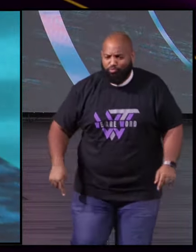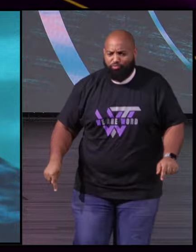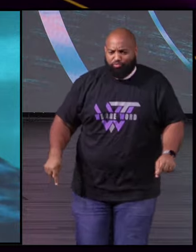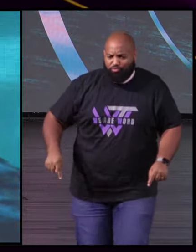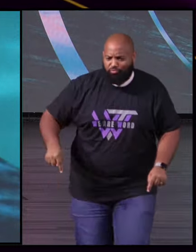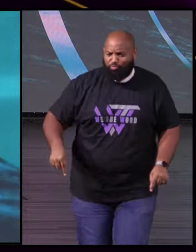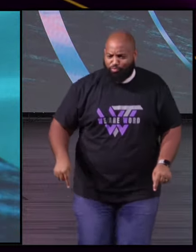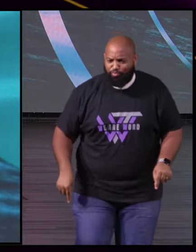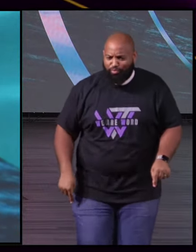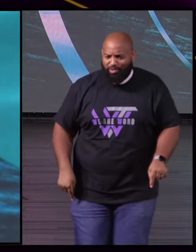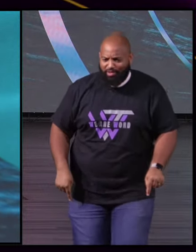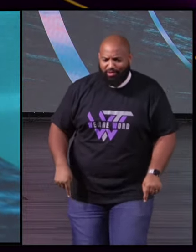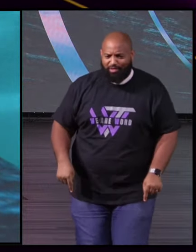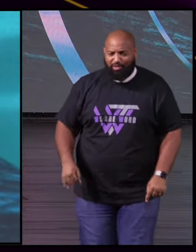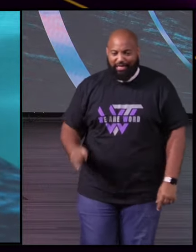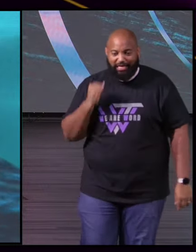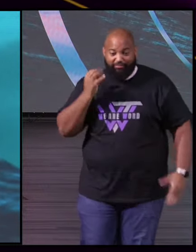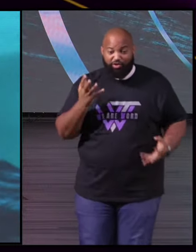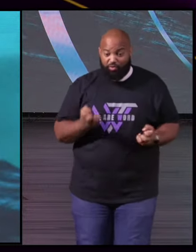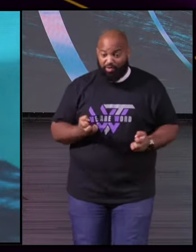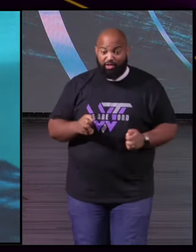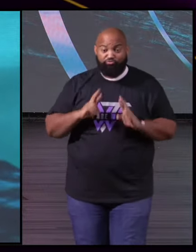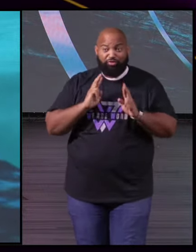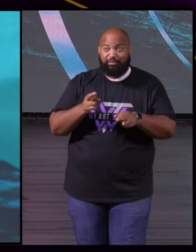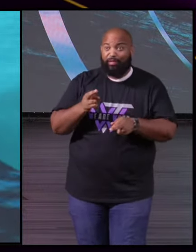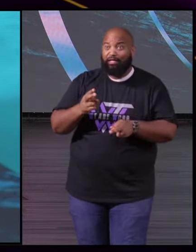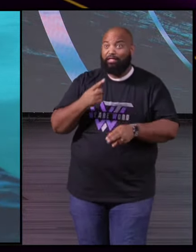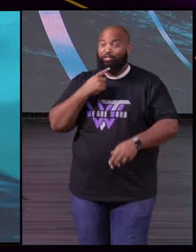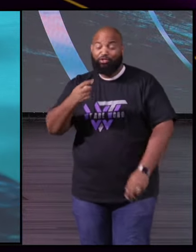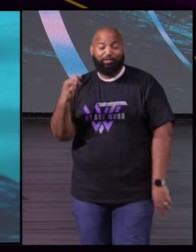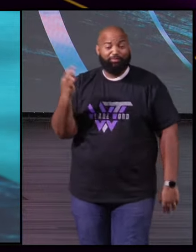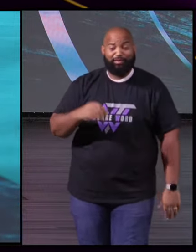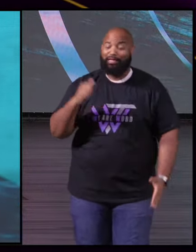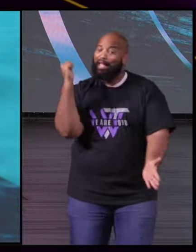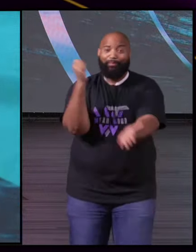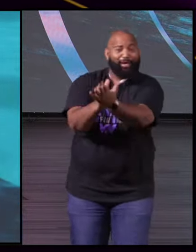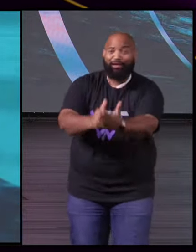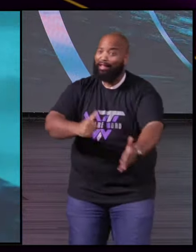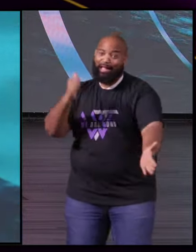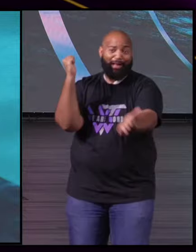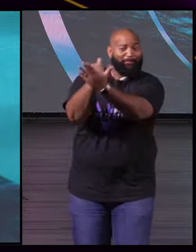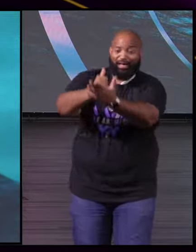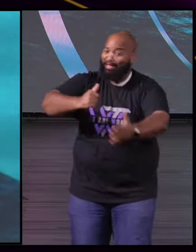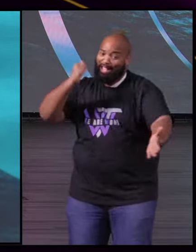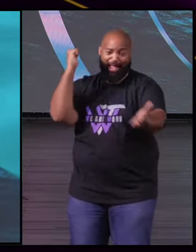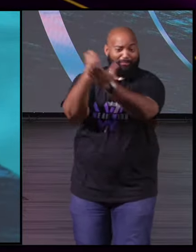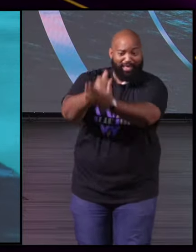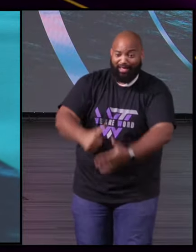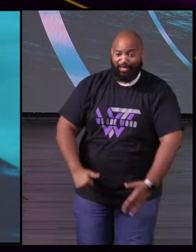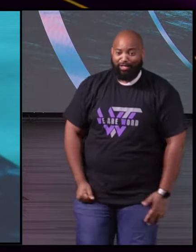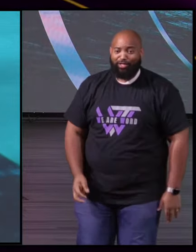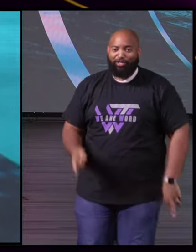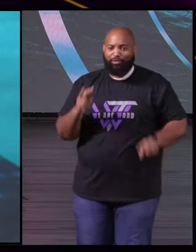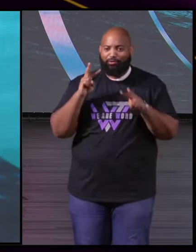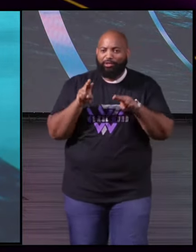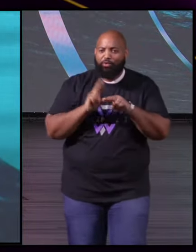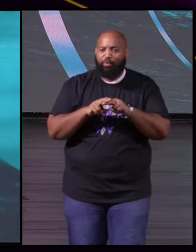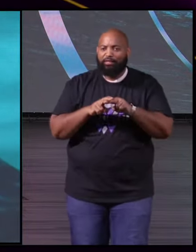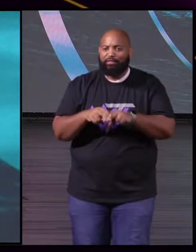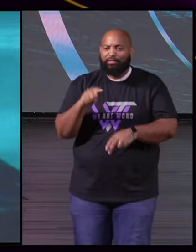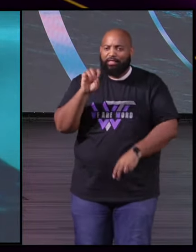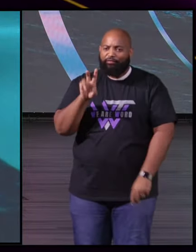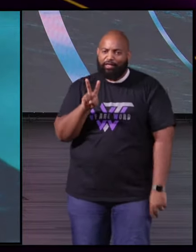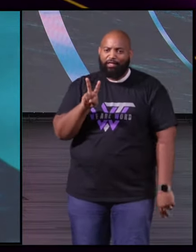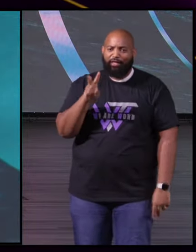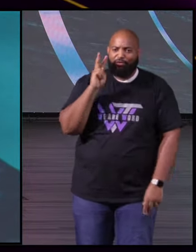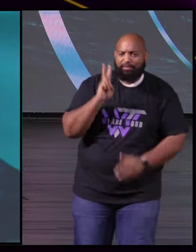feet. If you would respond, talk back to the preacher, amen. You know how we do when we're watching TV and watching movies at